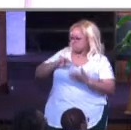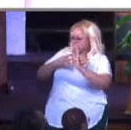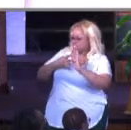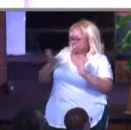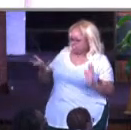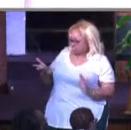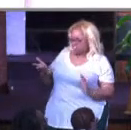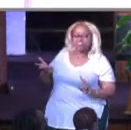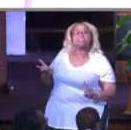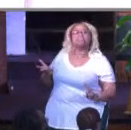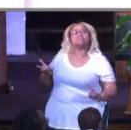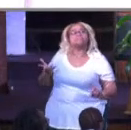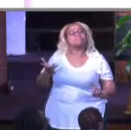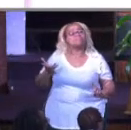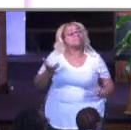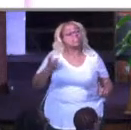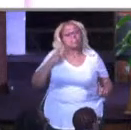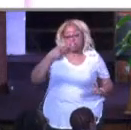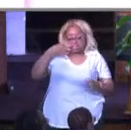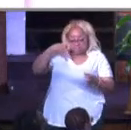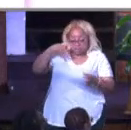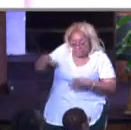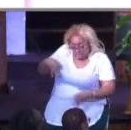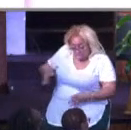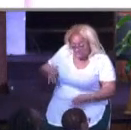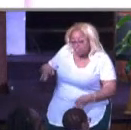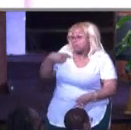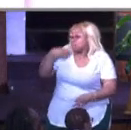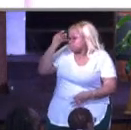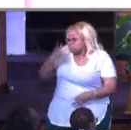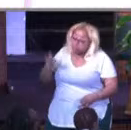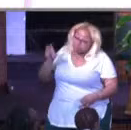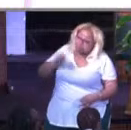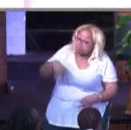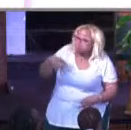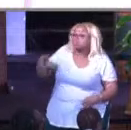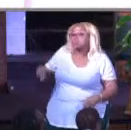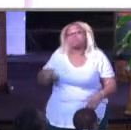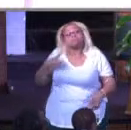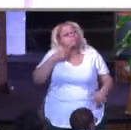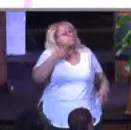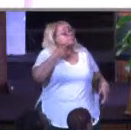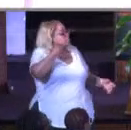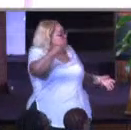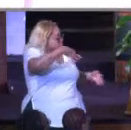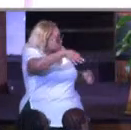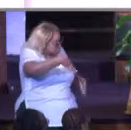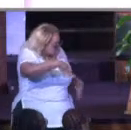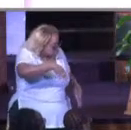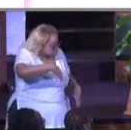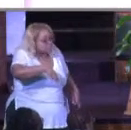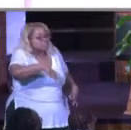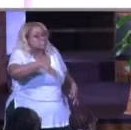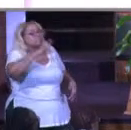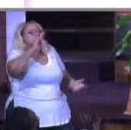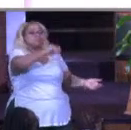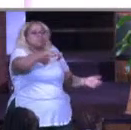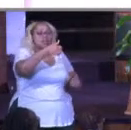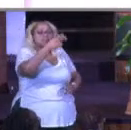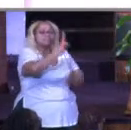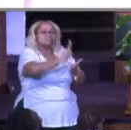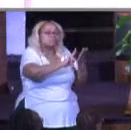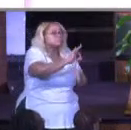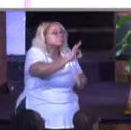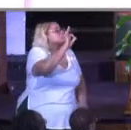talking about. I said, but if you explain it to me, I can tell you if I have or haven't. And she started talking to me about being baptized